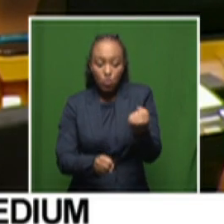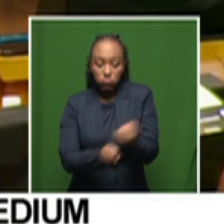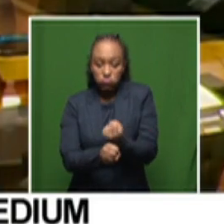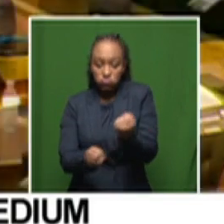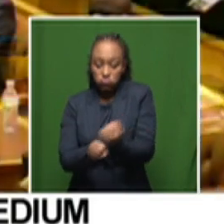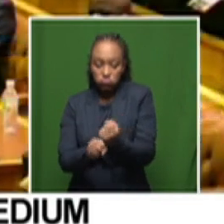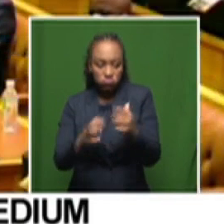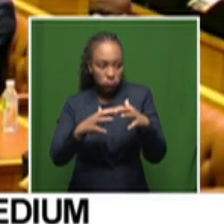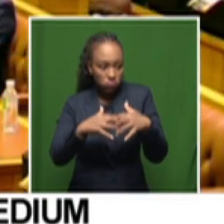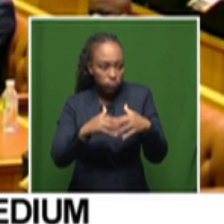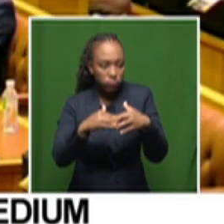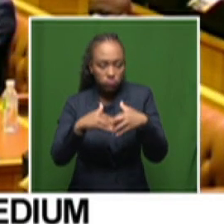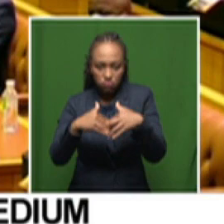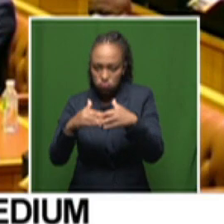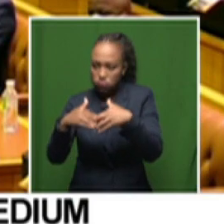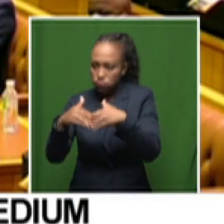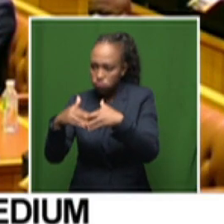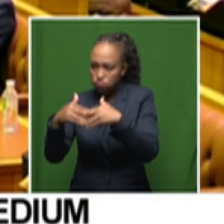were created.